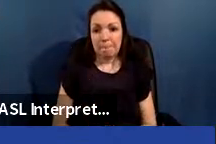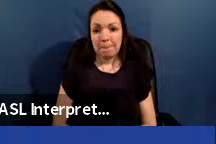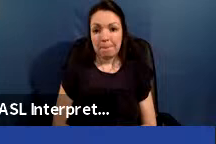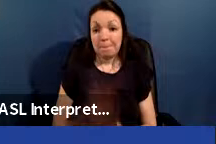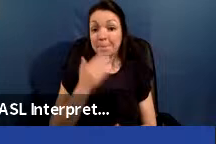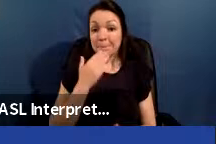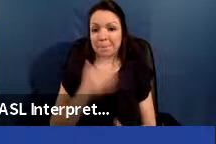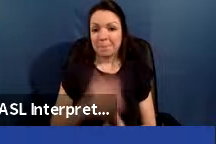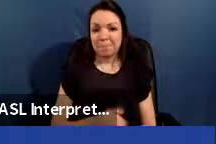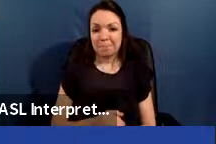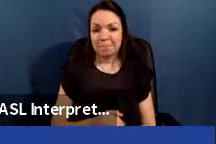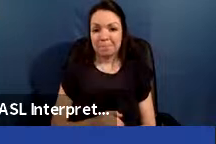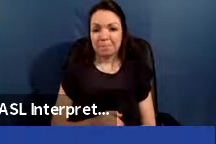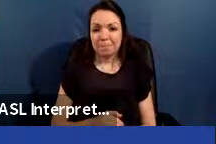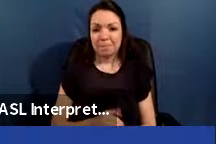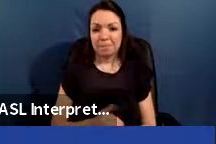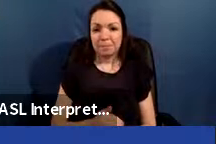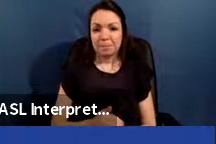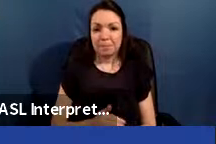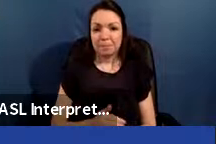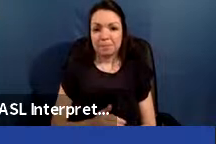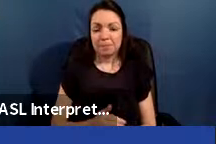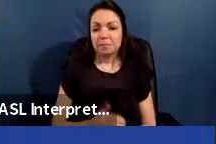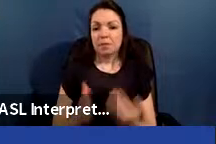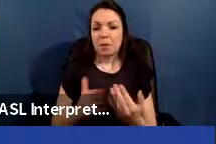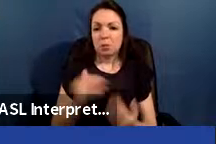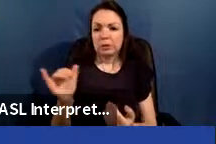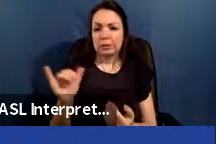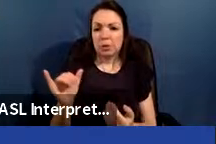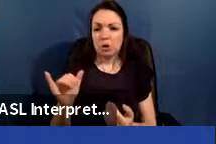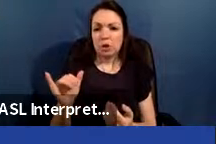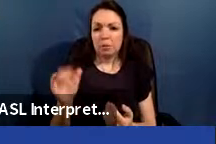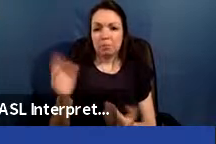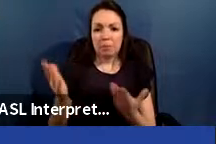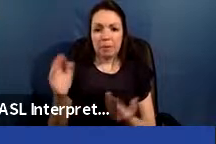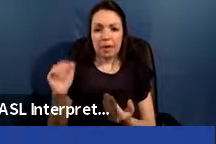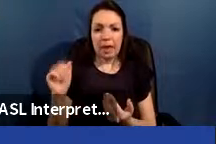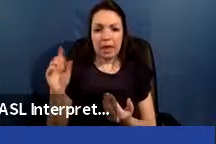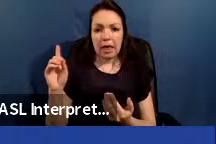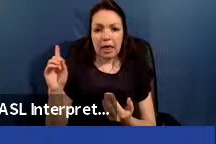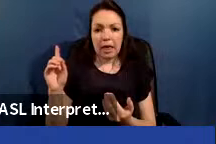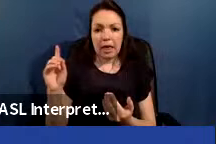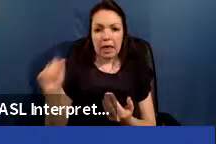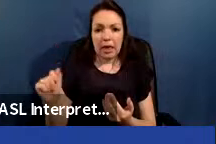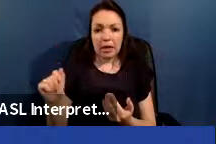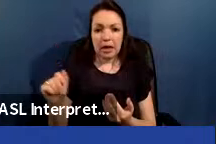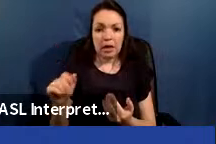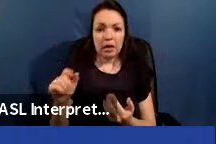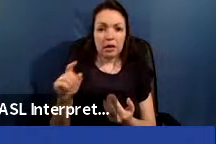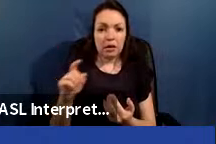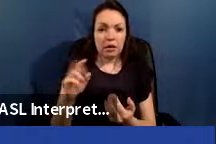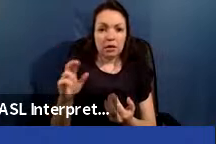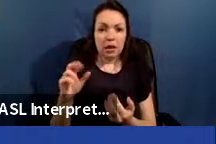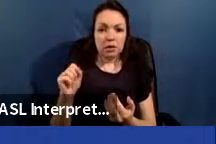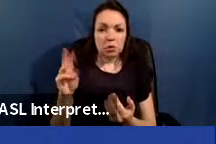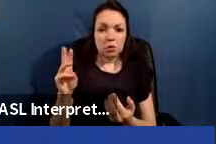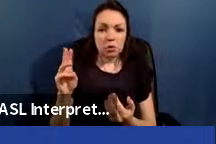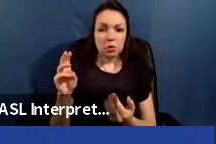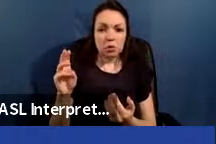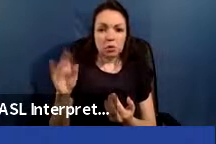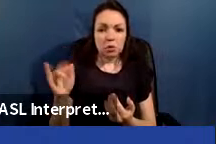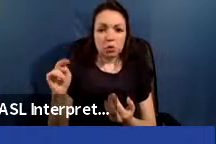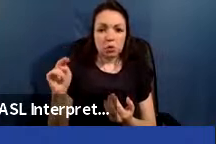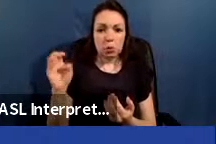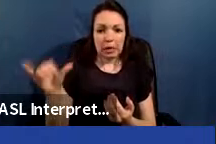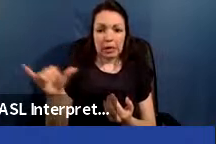Thanks. And similarly, but different work stream, I don't know if Ada or Doc Sweeney can chime in on this, but the question is,